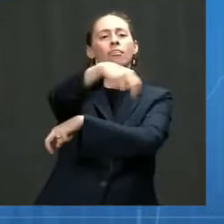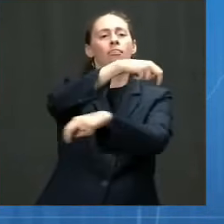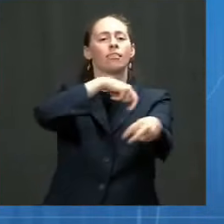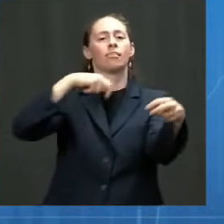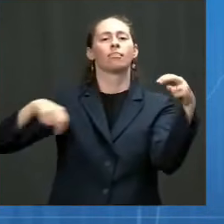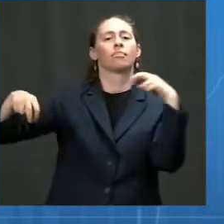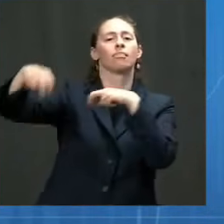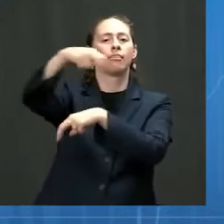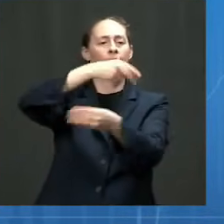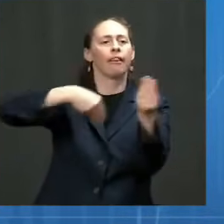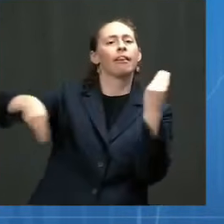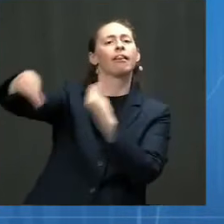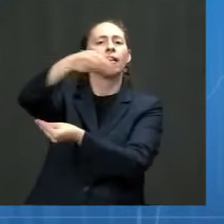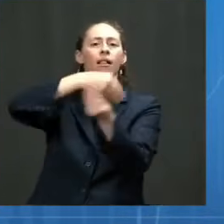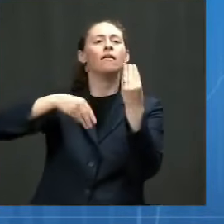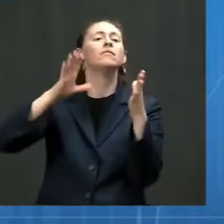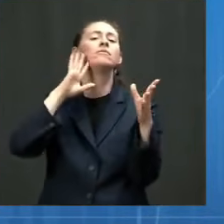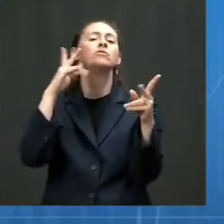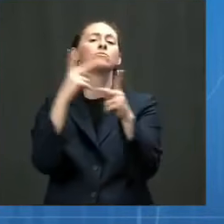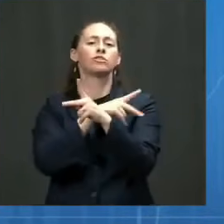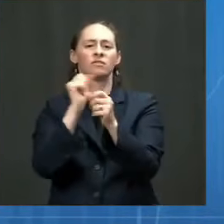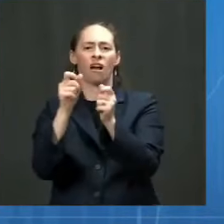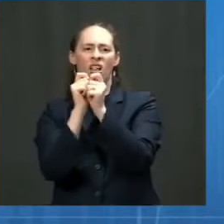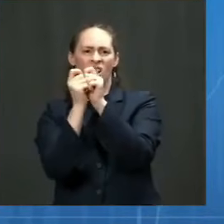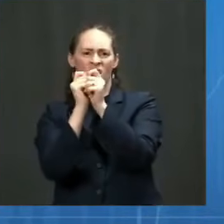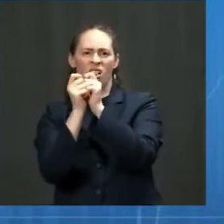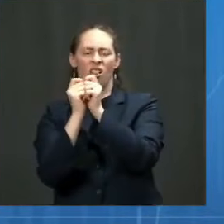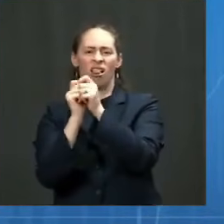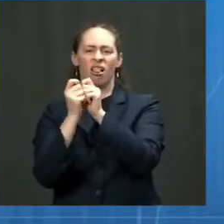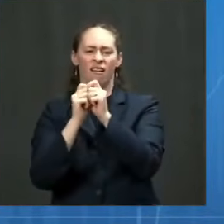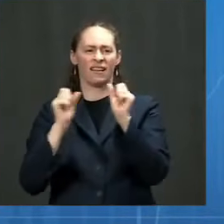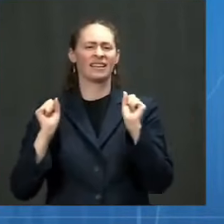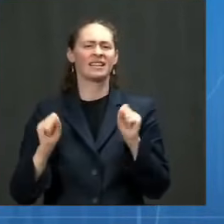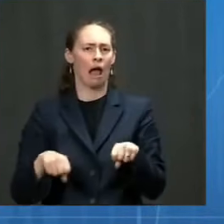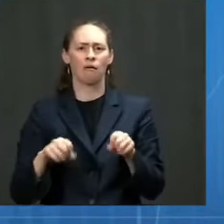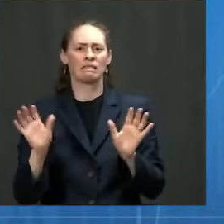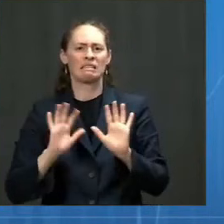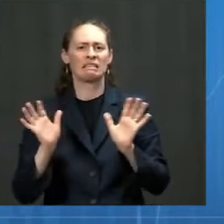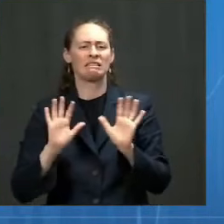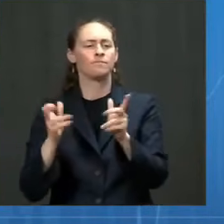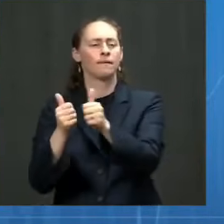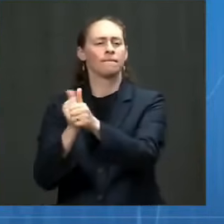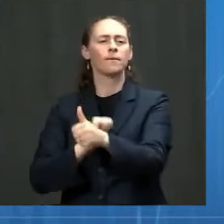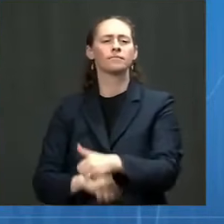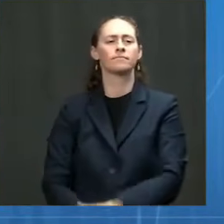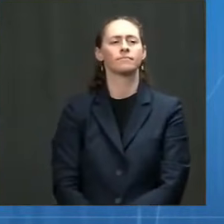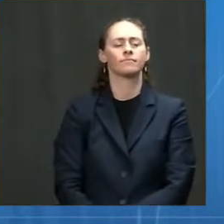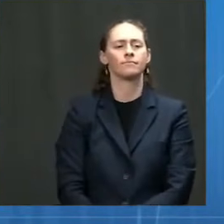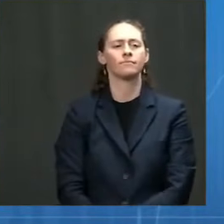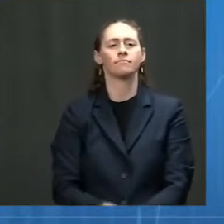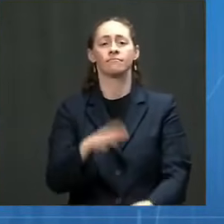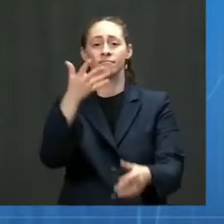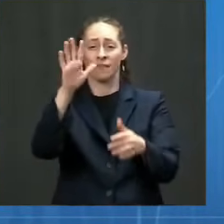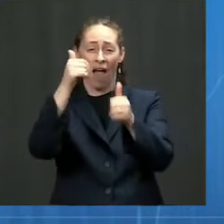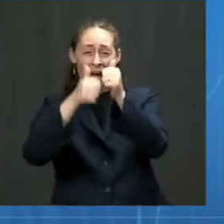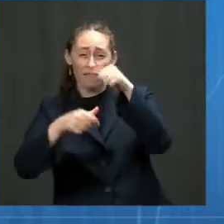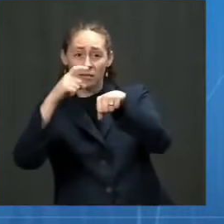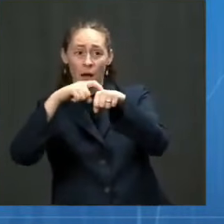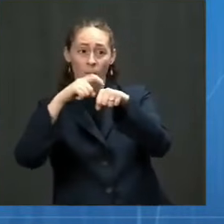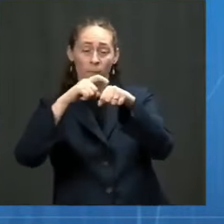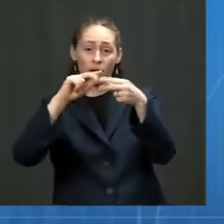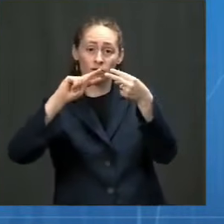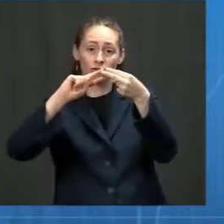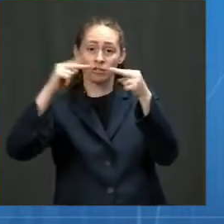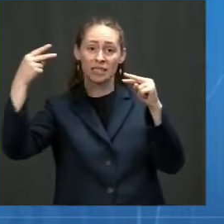to mutate. Now, not every mutation is going to result in a functional change, but every once in a while, you